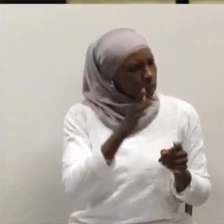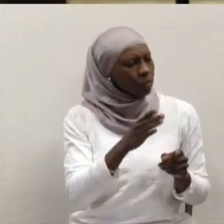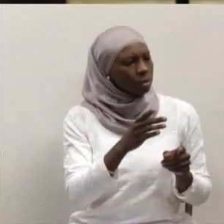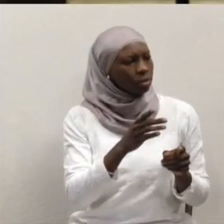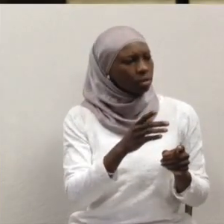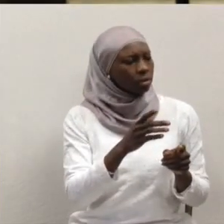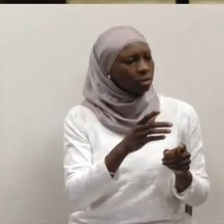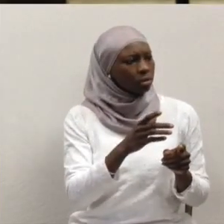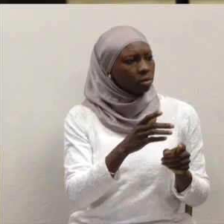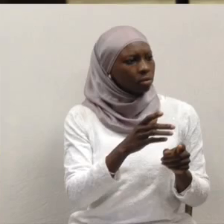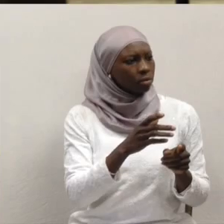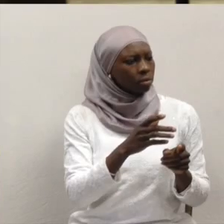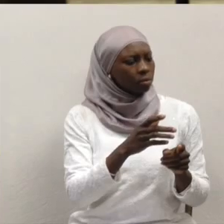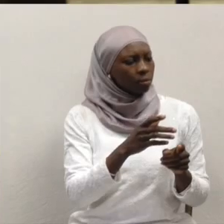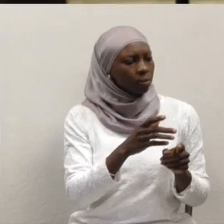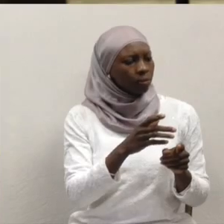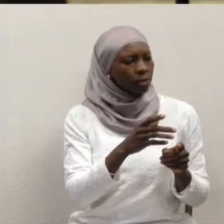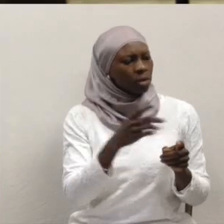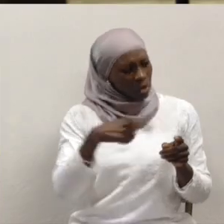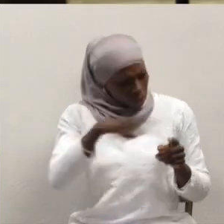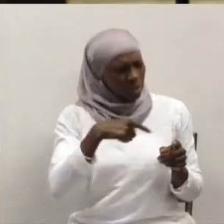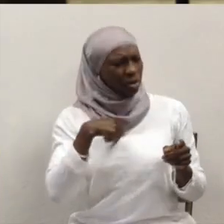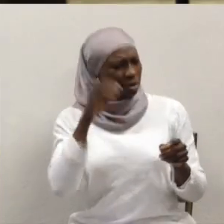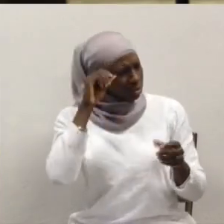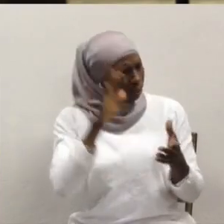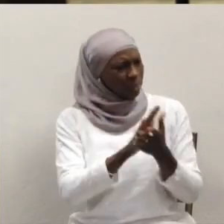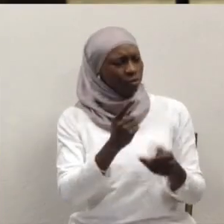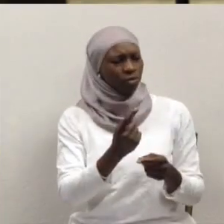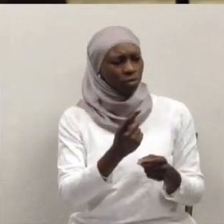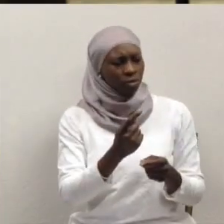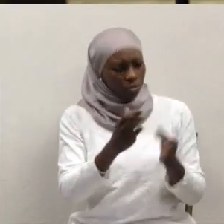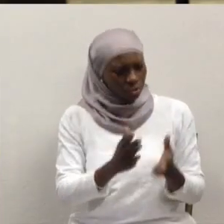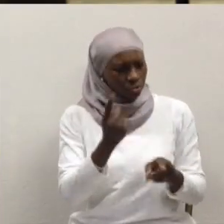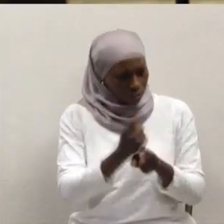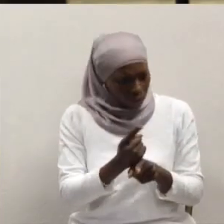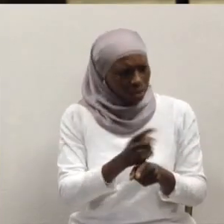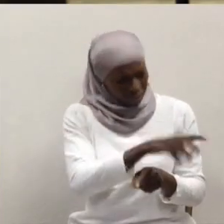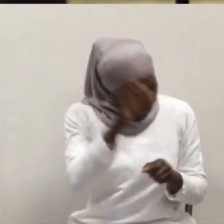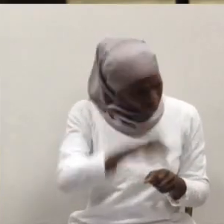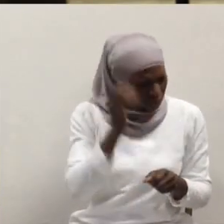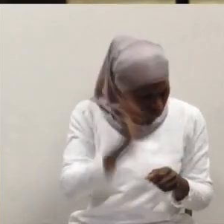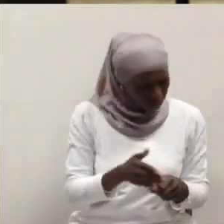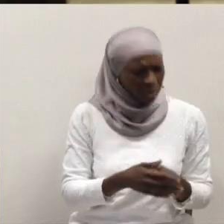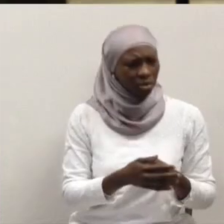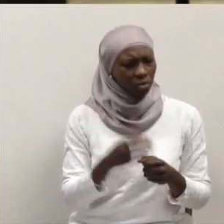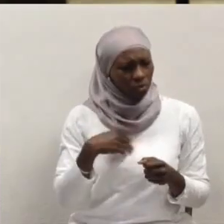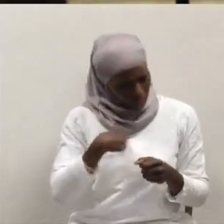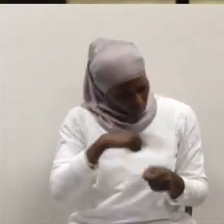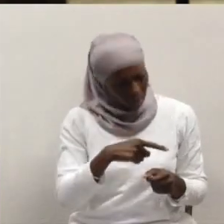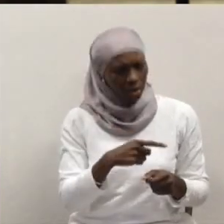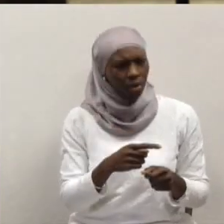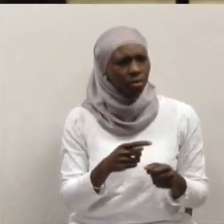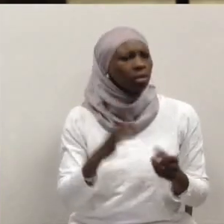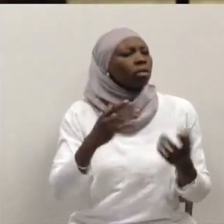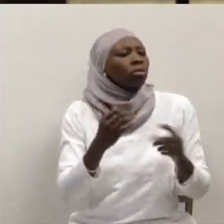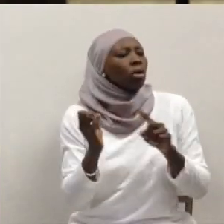defend our community. He said, of course we are the believers, Umar. What are you asking about? Then he comes with the third question, asking, why